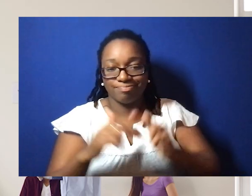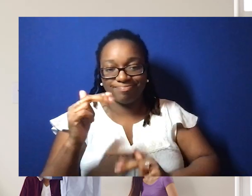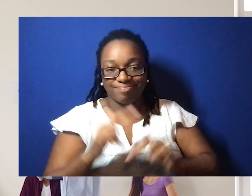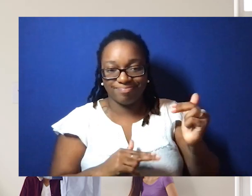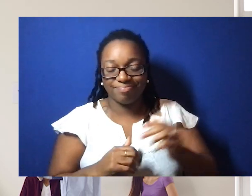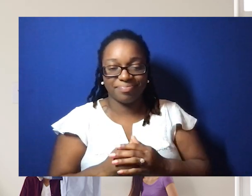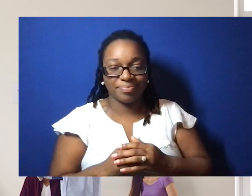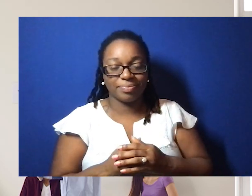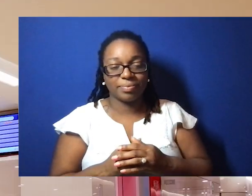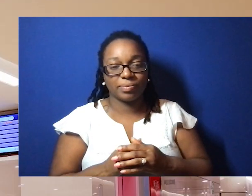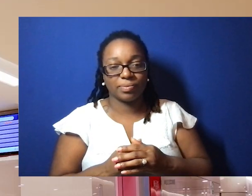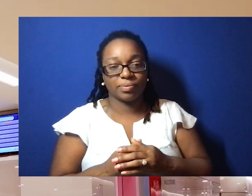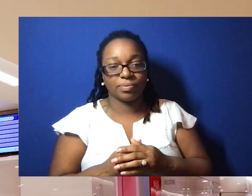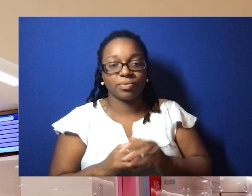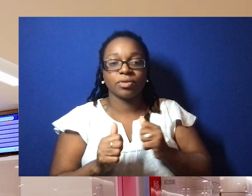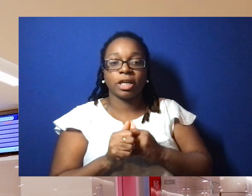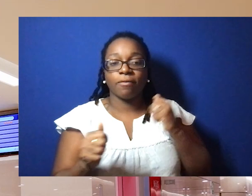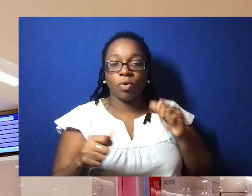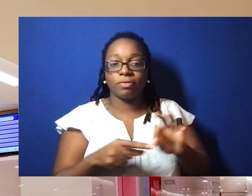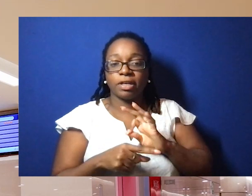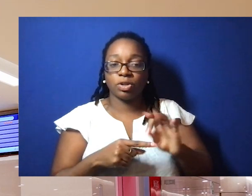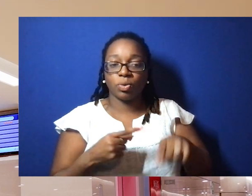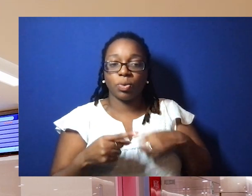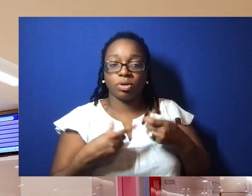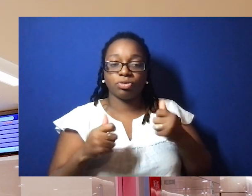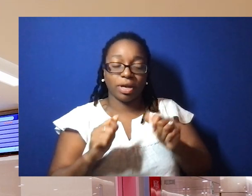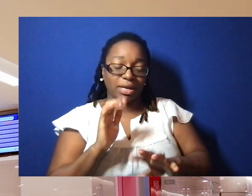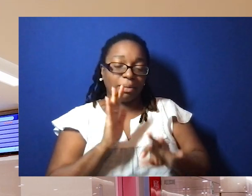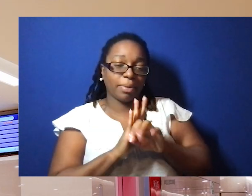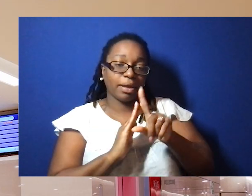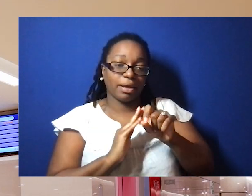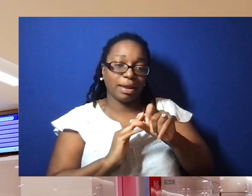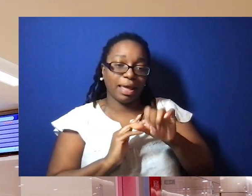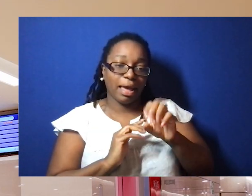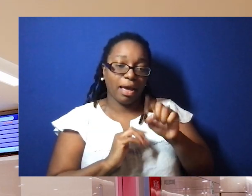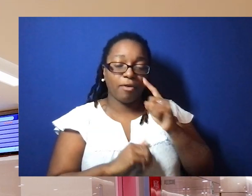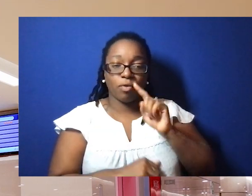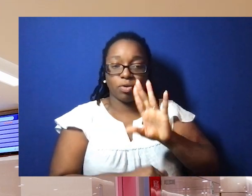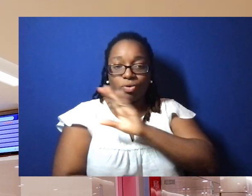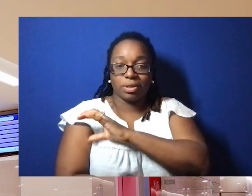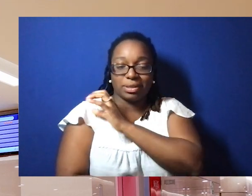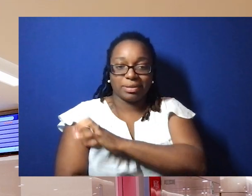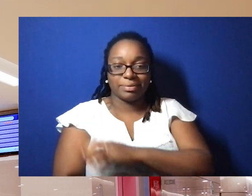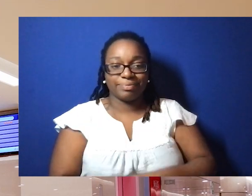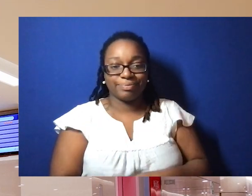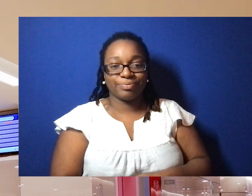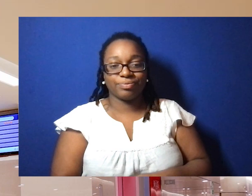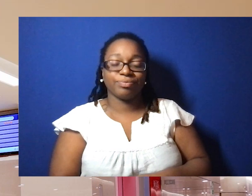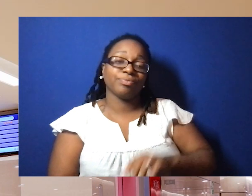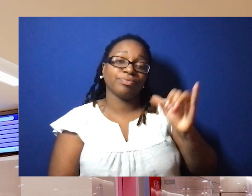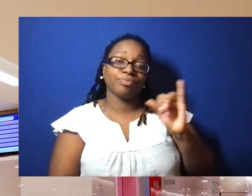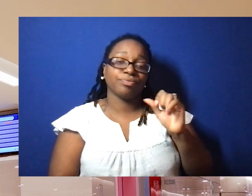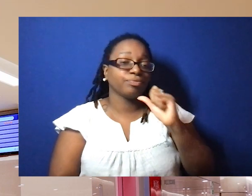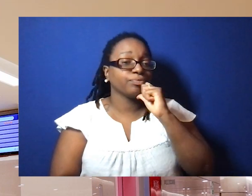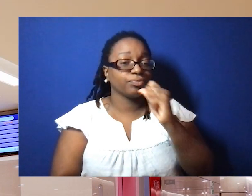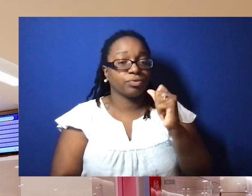the facility. Avoid these features when choosing the layout of clinic operations. As